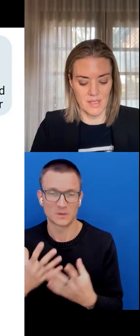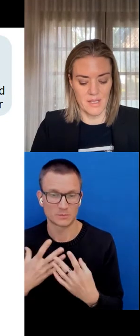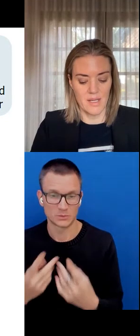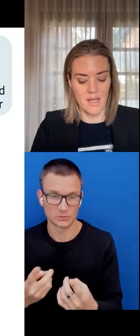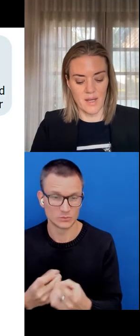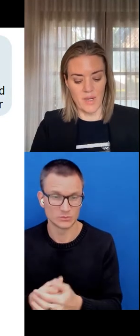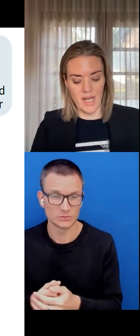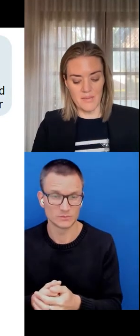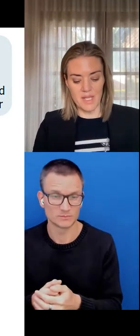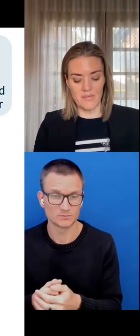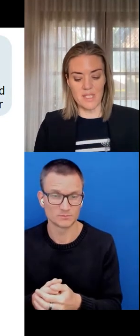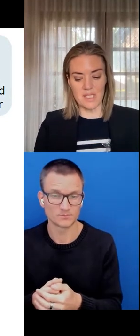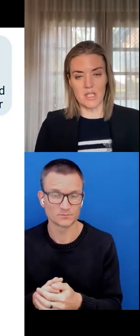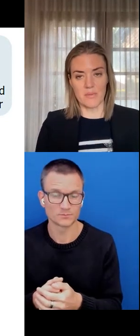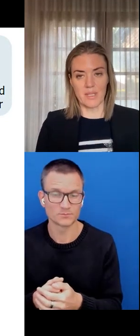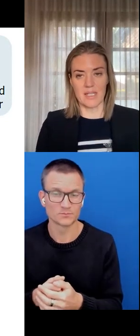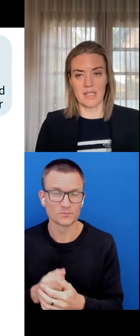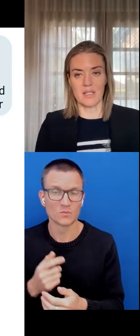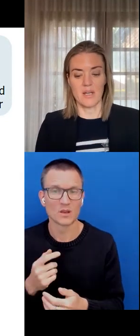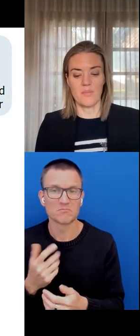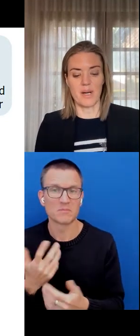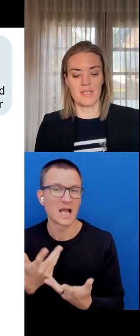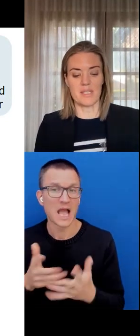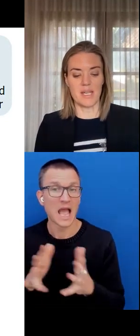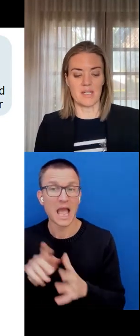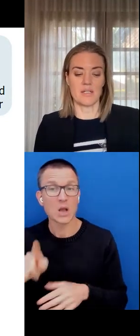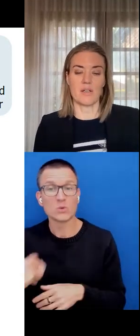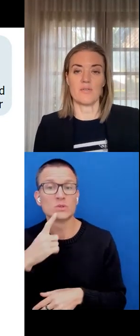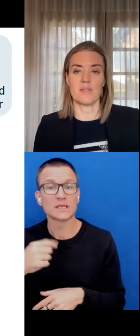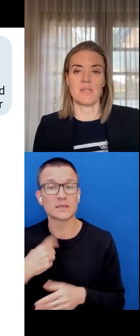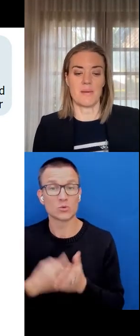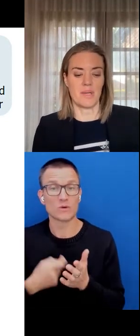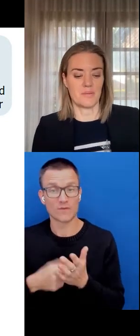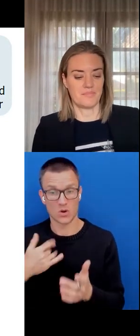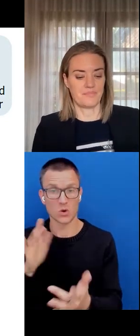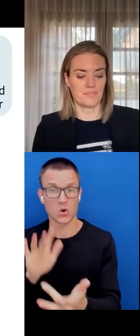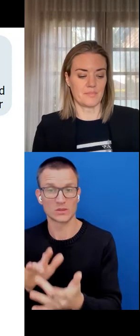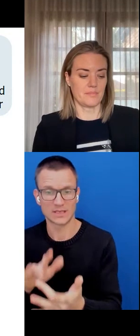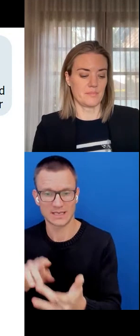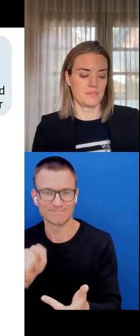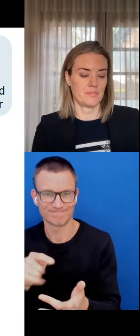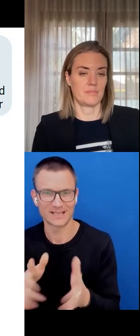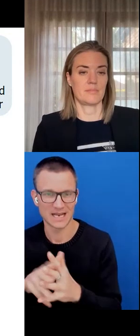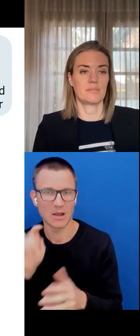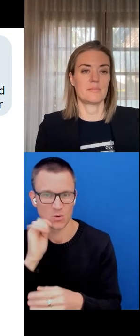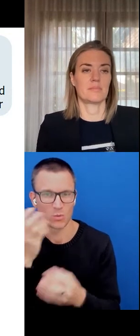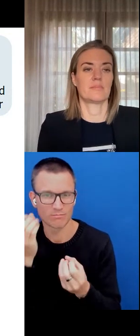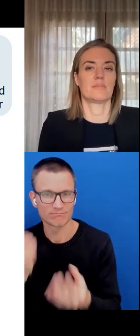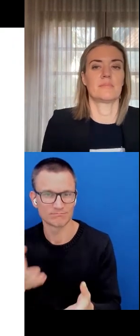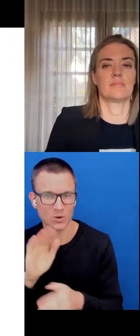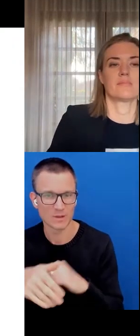nominated, and we aim to have this stage completed by the 2nd of September.